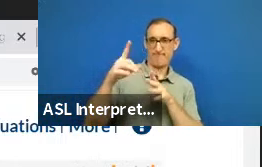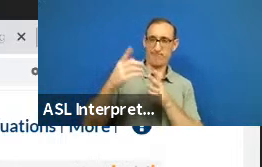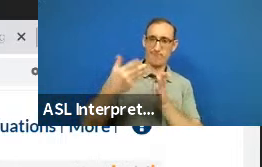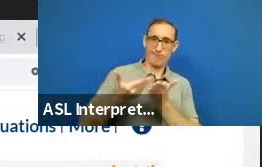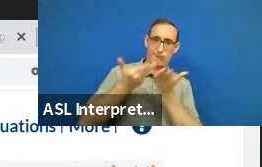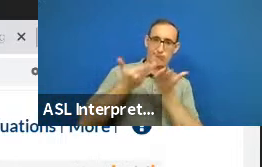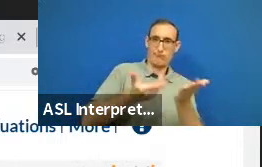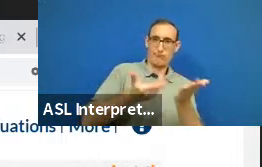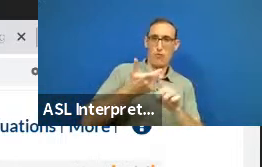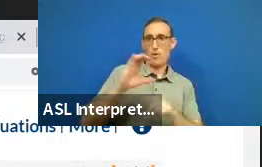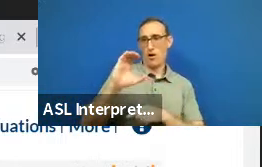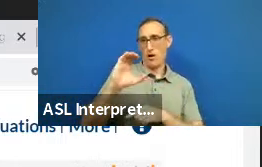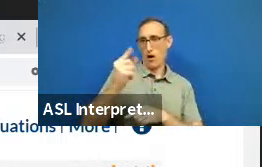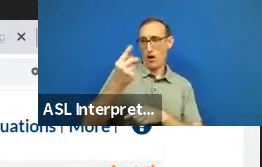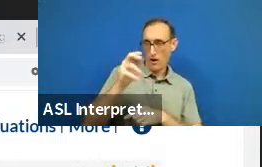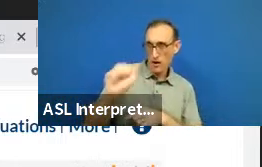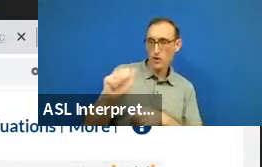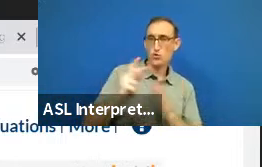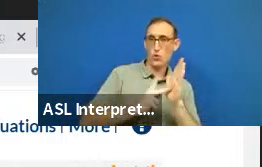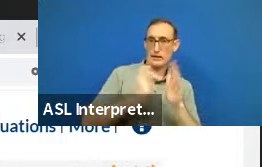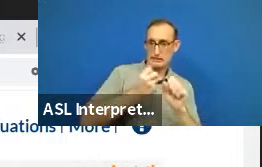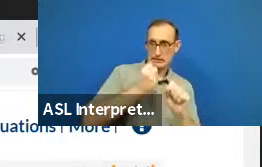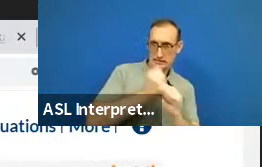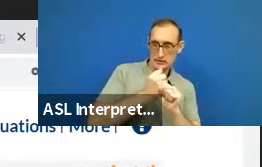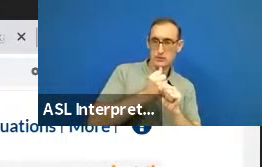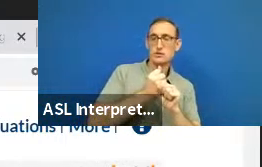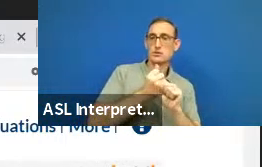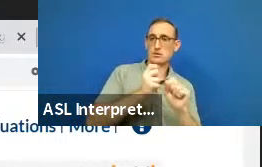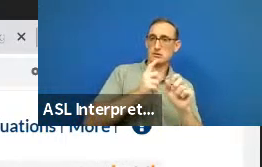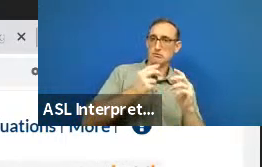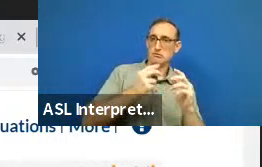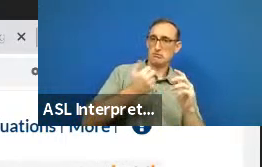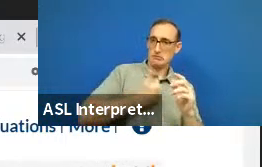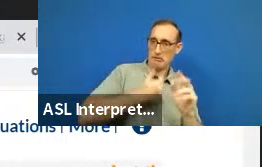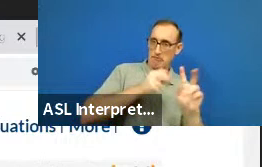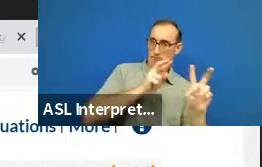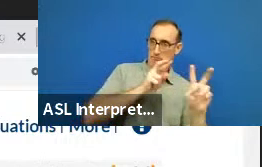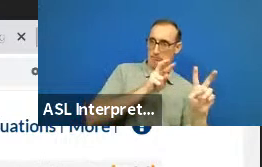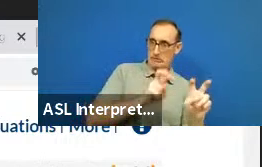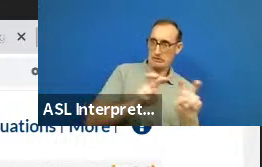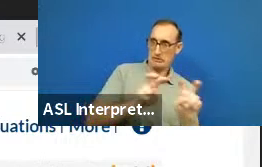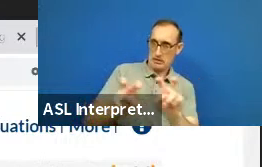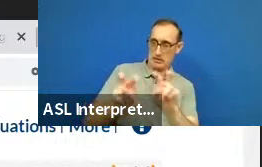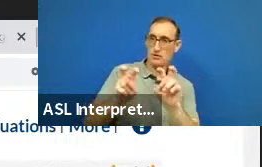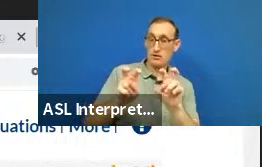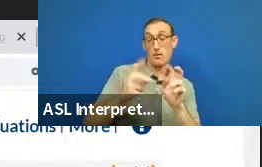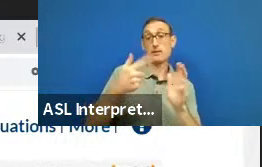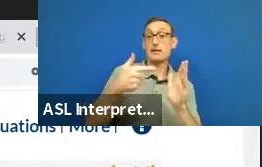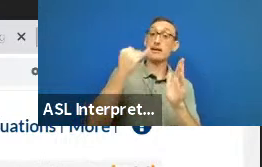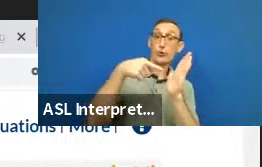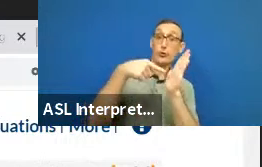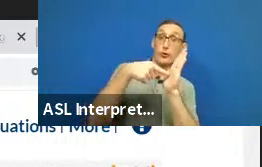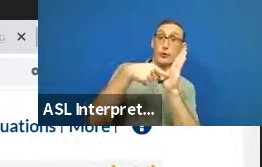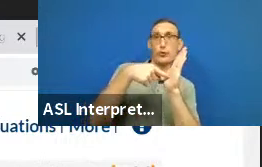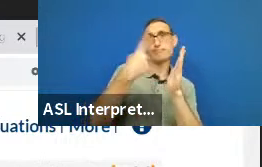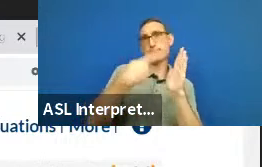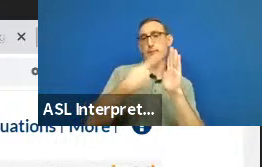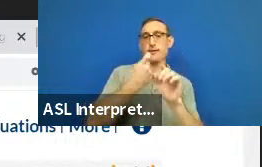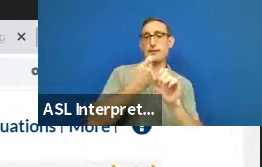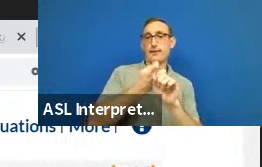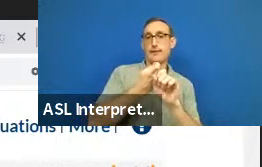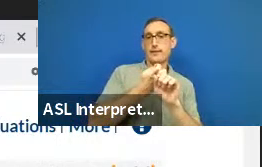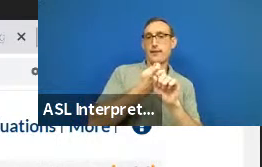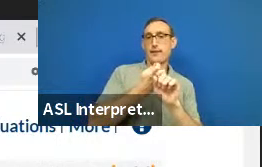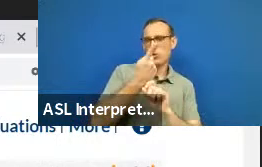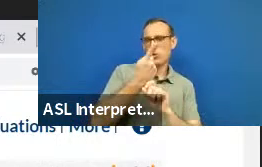year. So if you're thinking that you're due for another self-assessment in, say, February of next year, then you would have wanted to